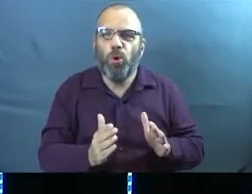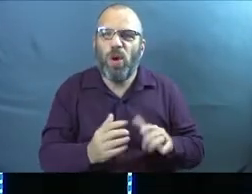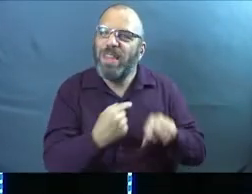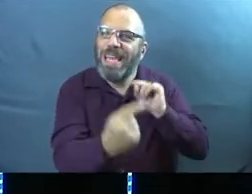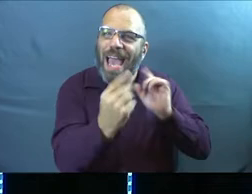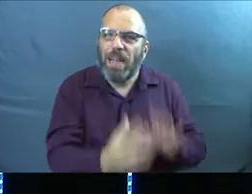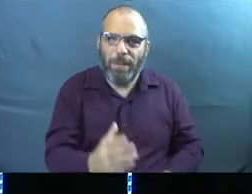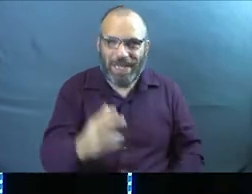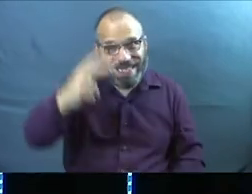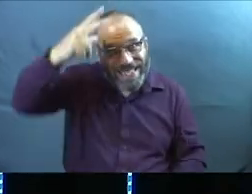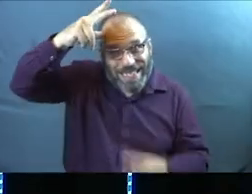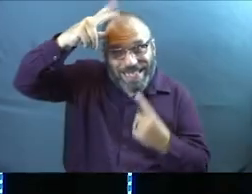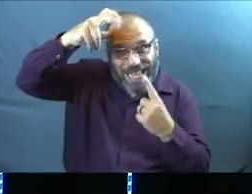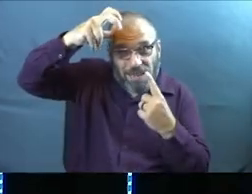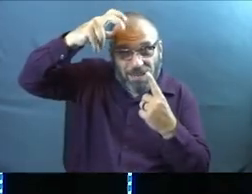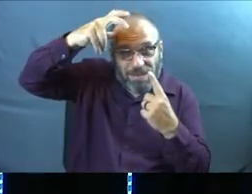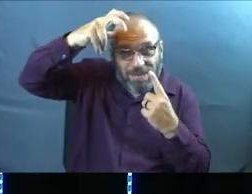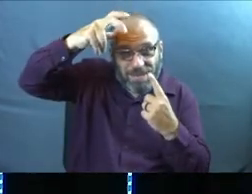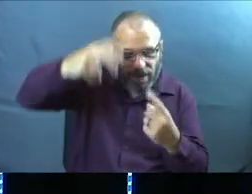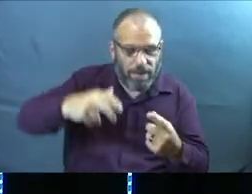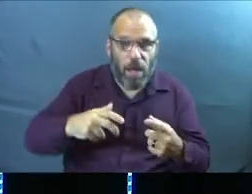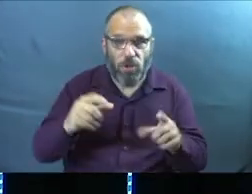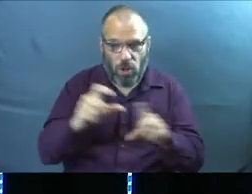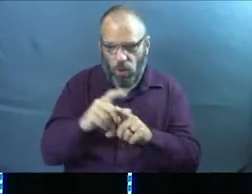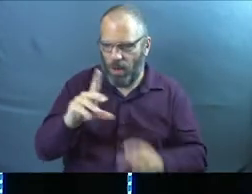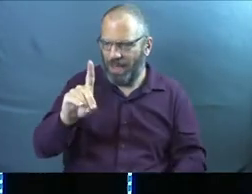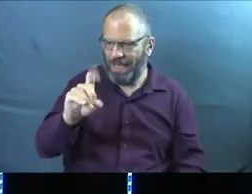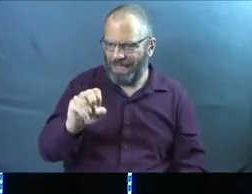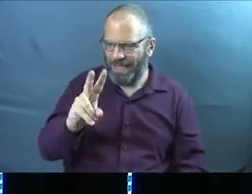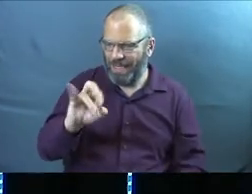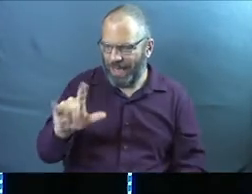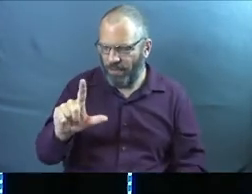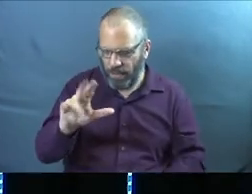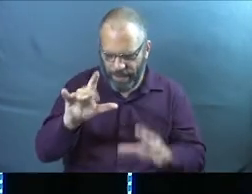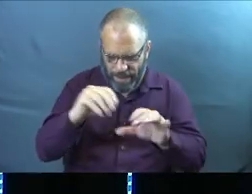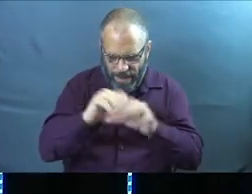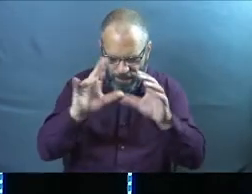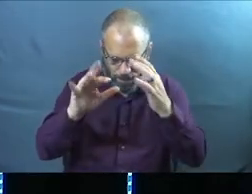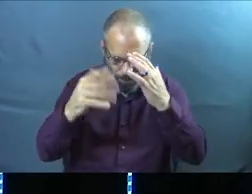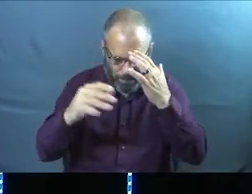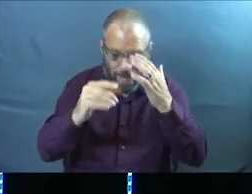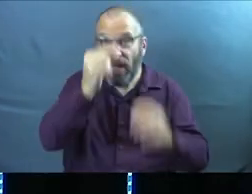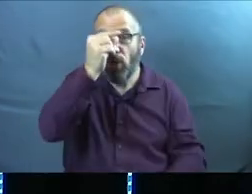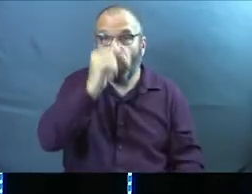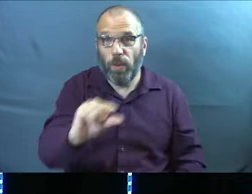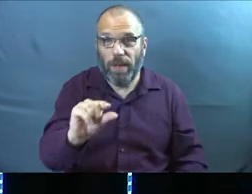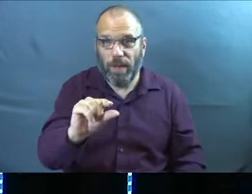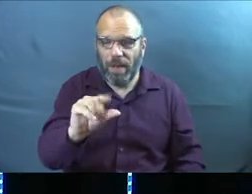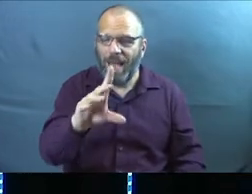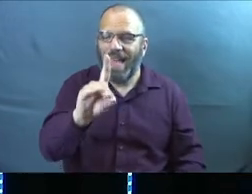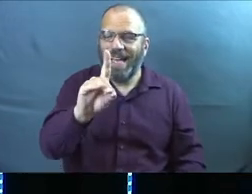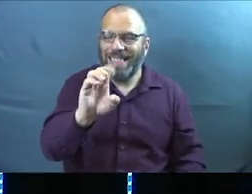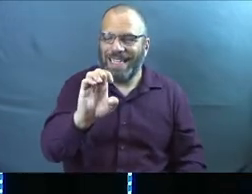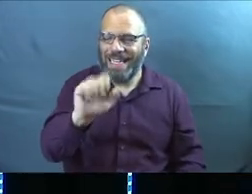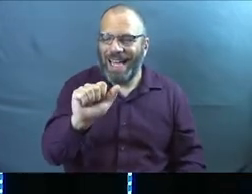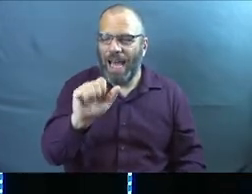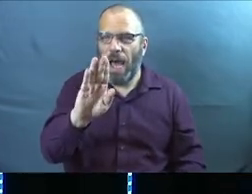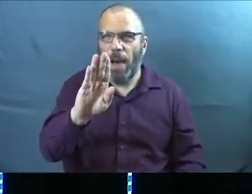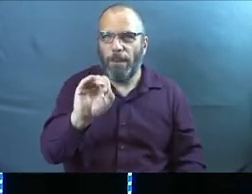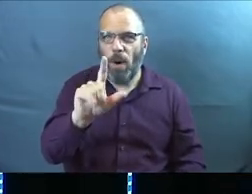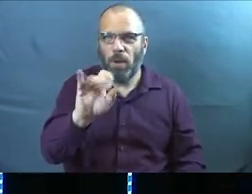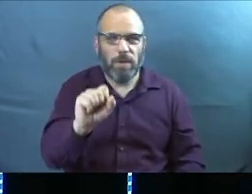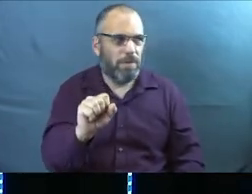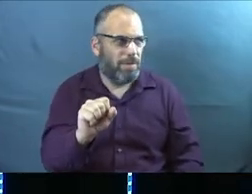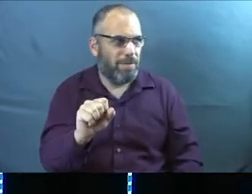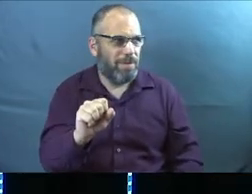enemy, Satan himself. So the word devil in the Greek, diabolos. I don't even know if